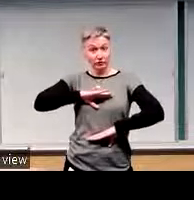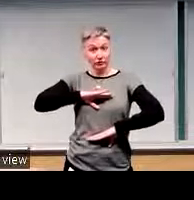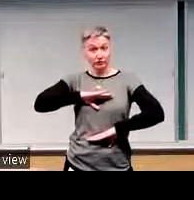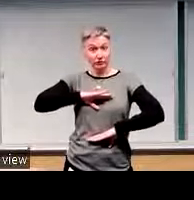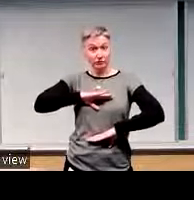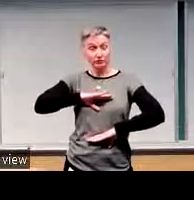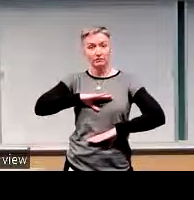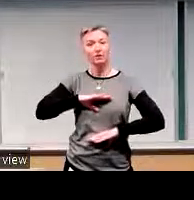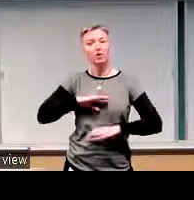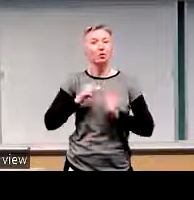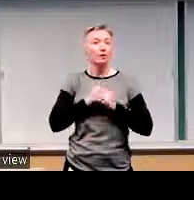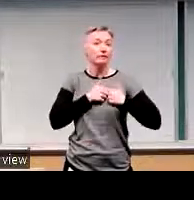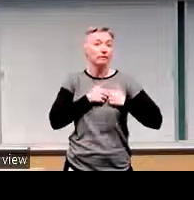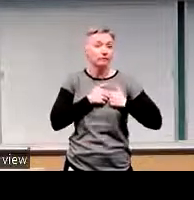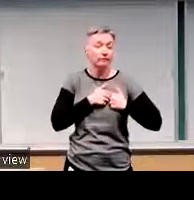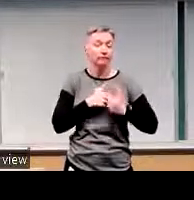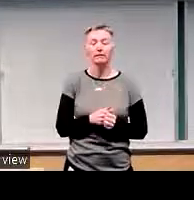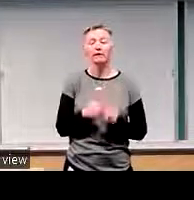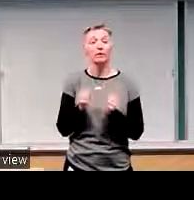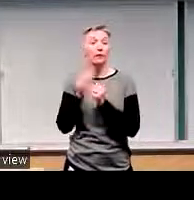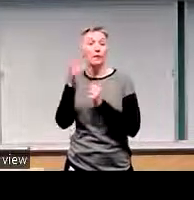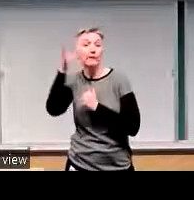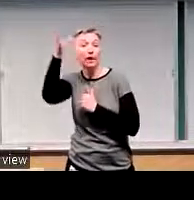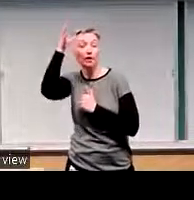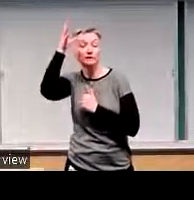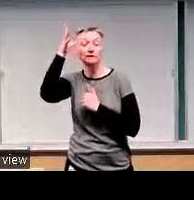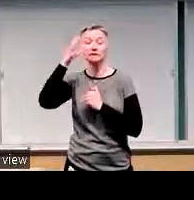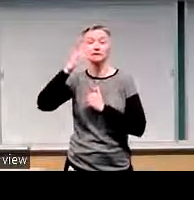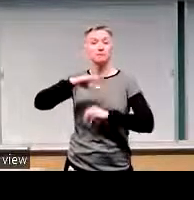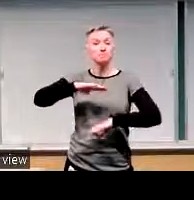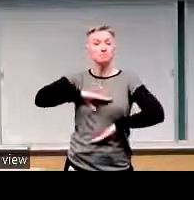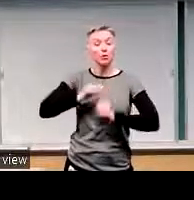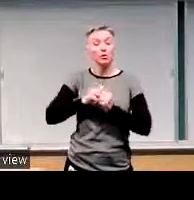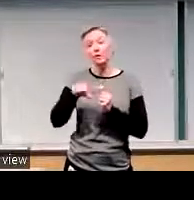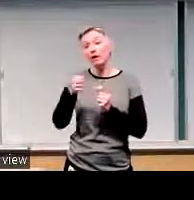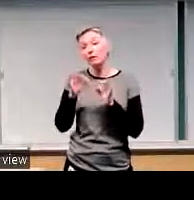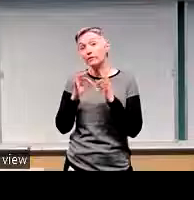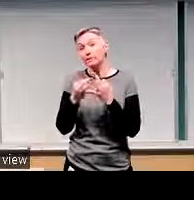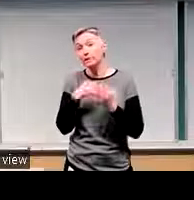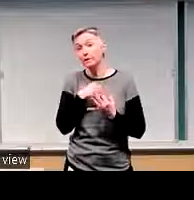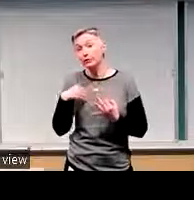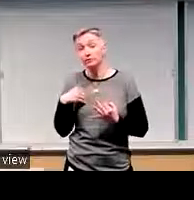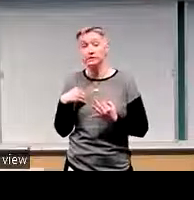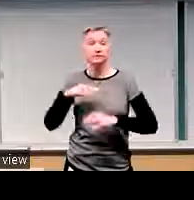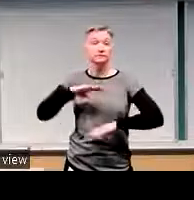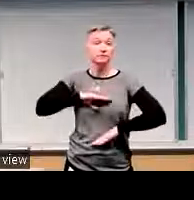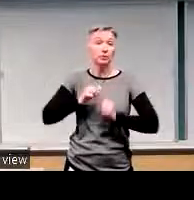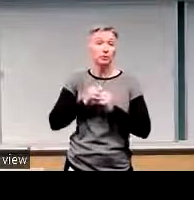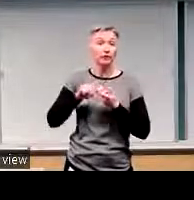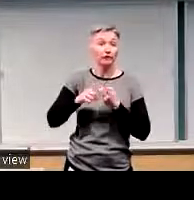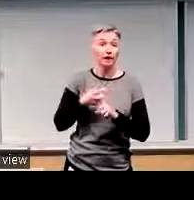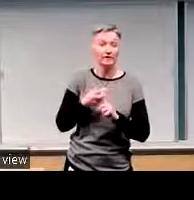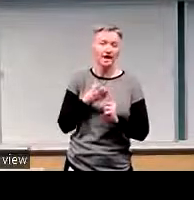a significant other, with parents, with other relatives, and with friends, and